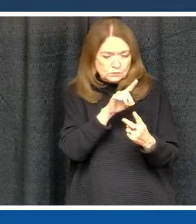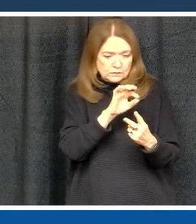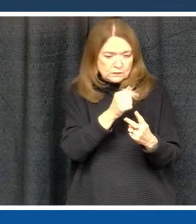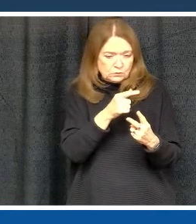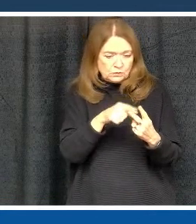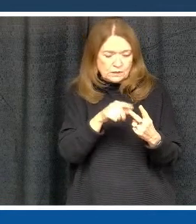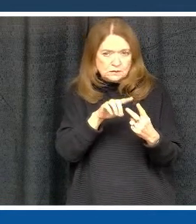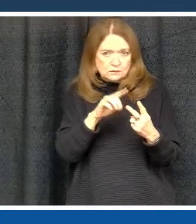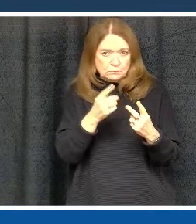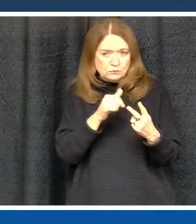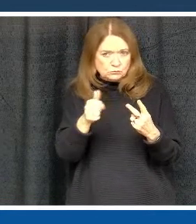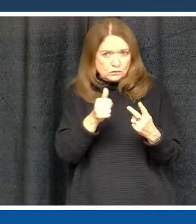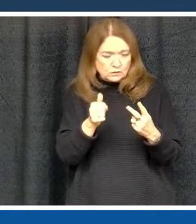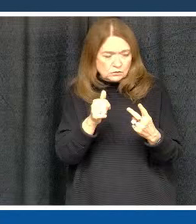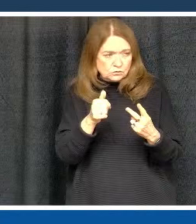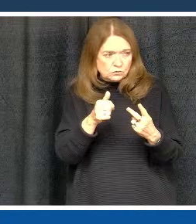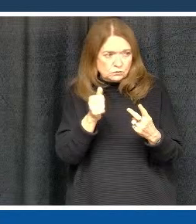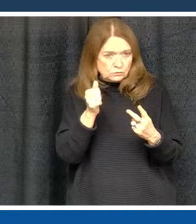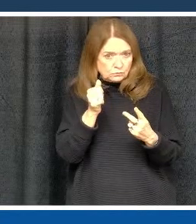departments have approved them?